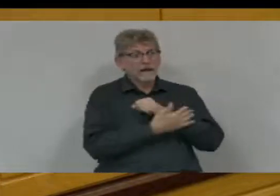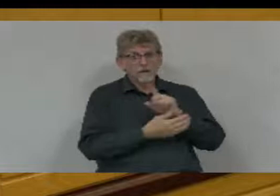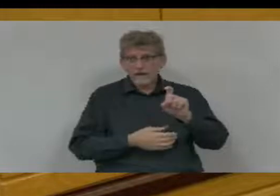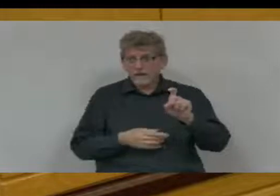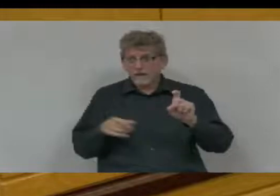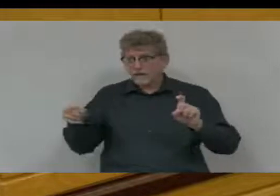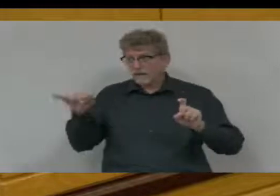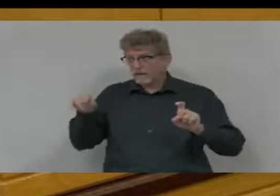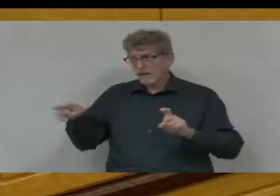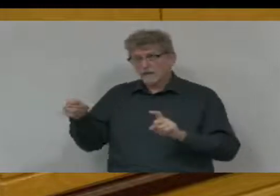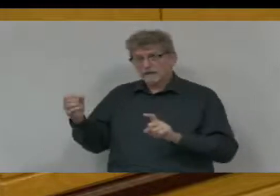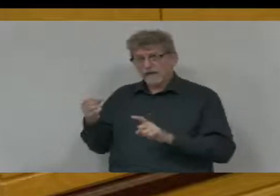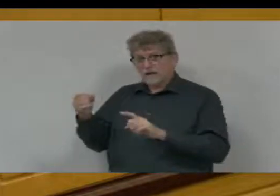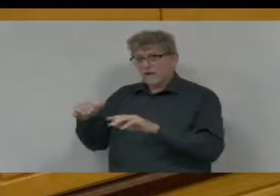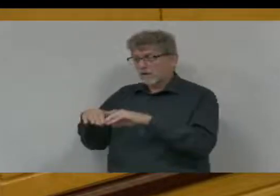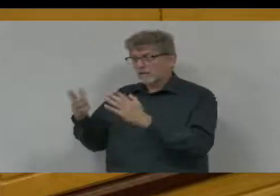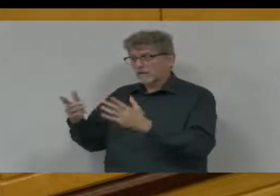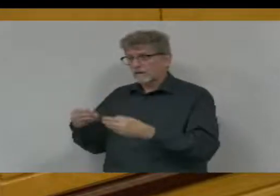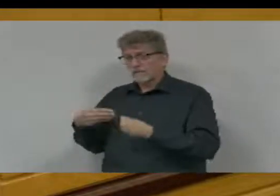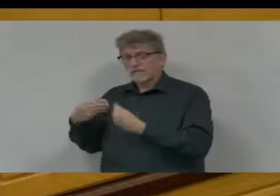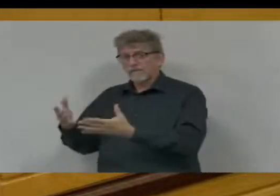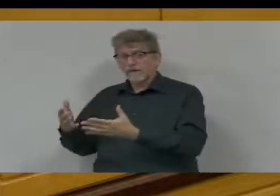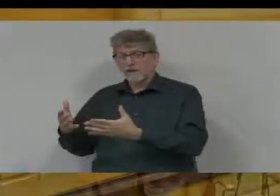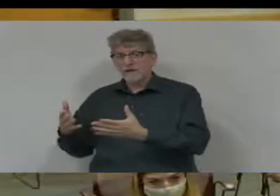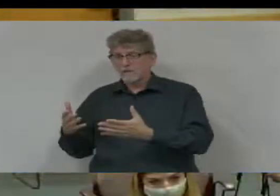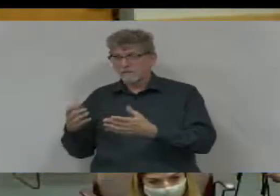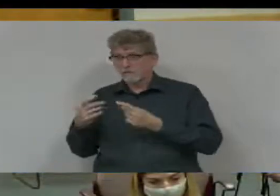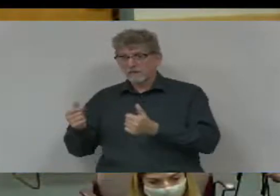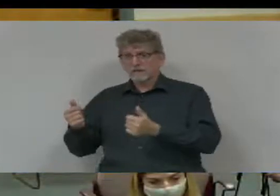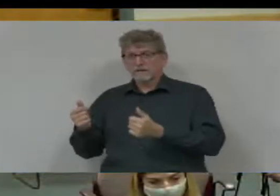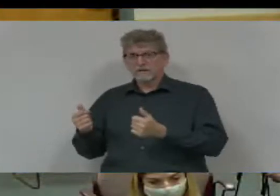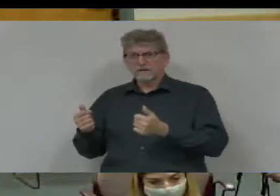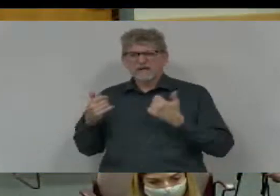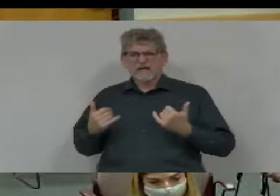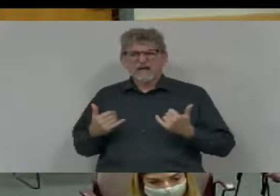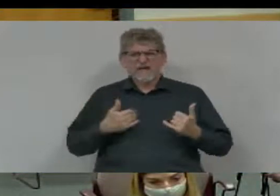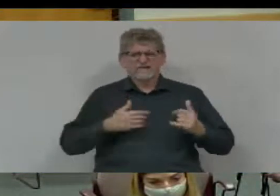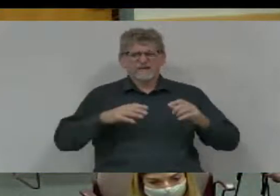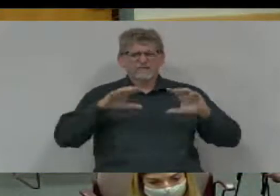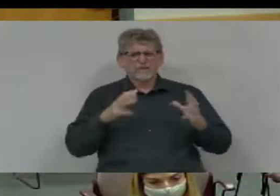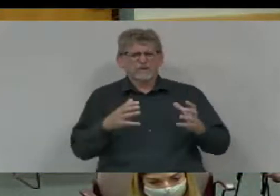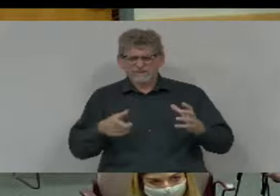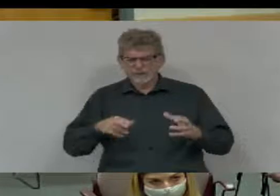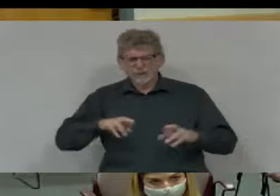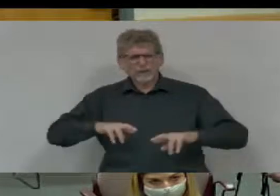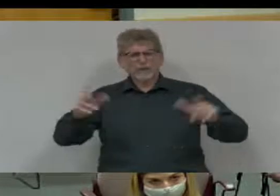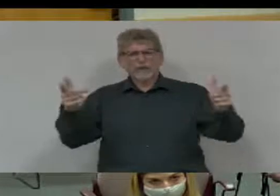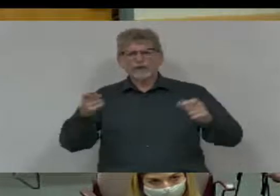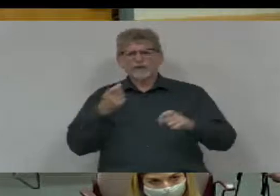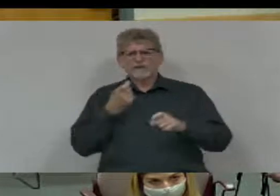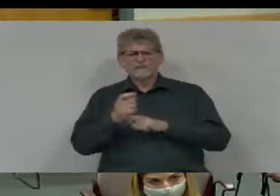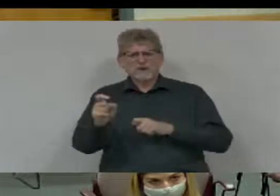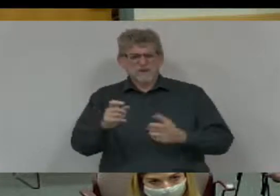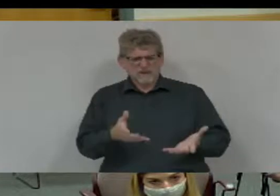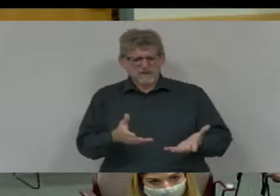have a kind of a group of spoiled doses right now, and there's a little bit of uncertainty about that?